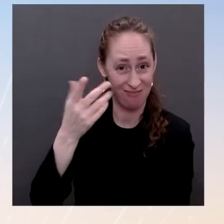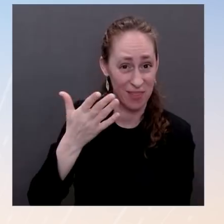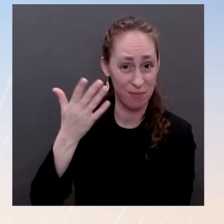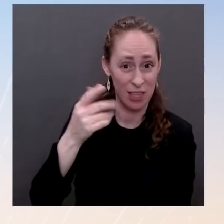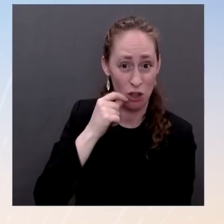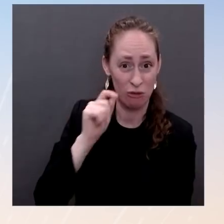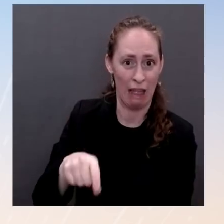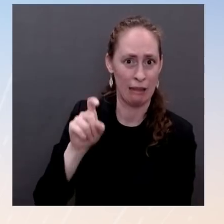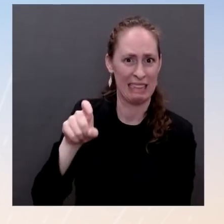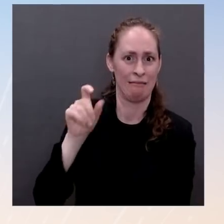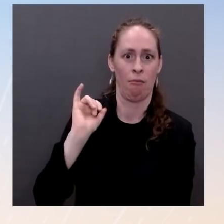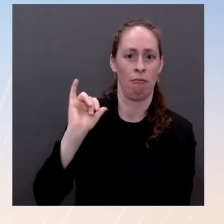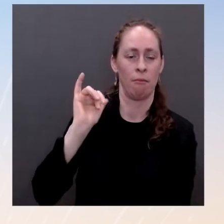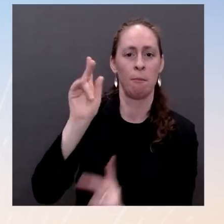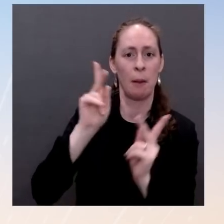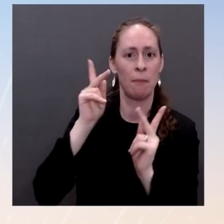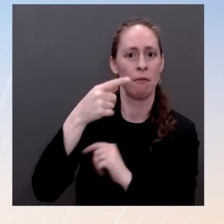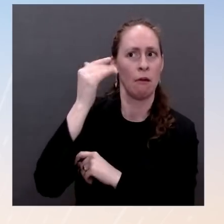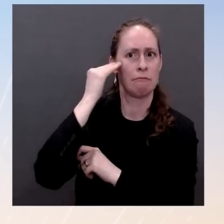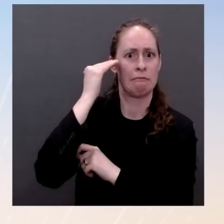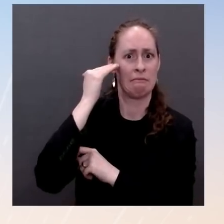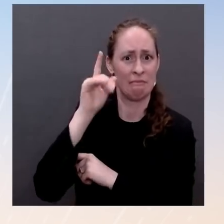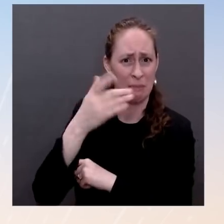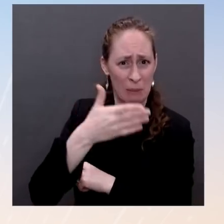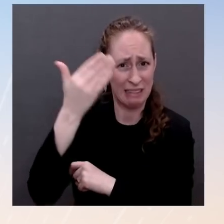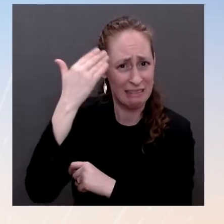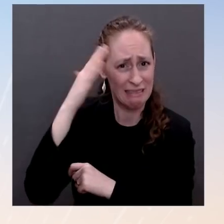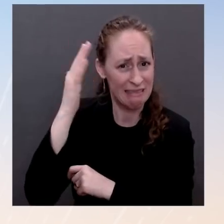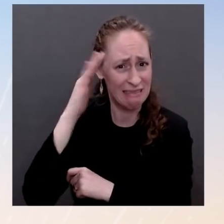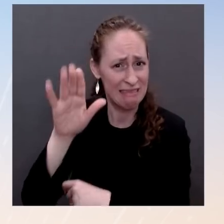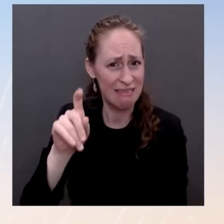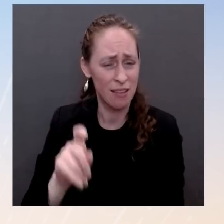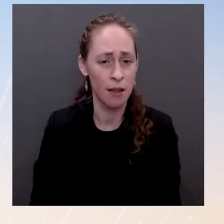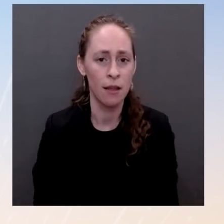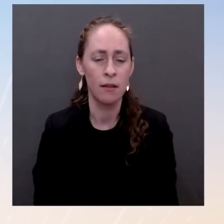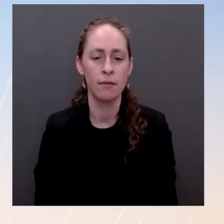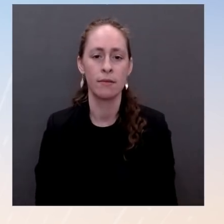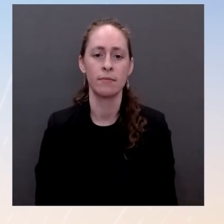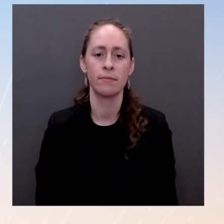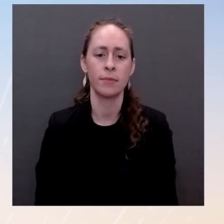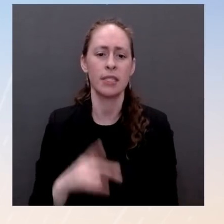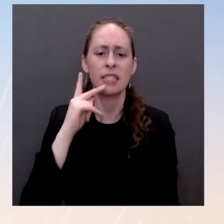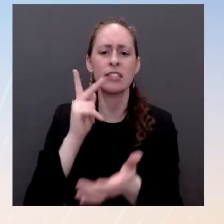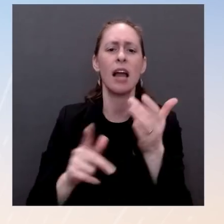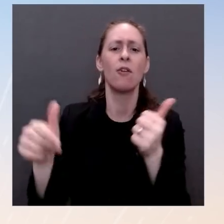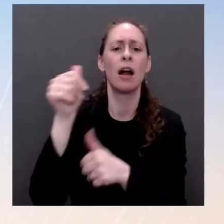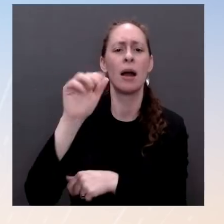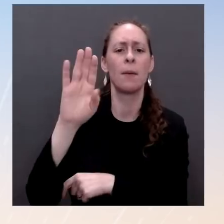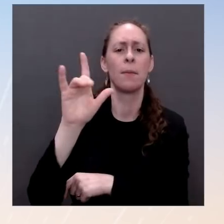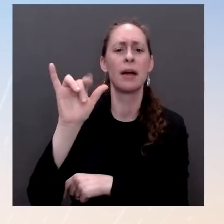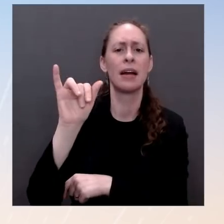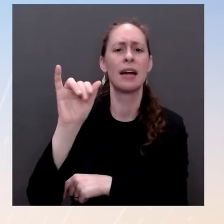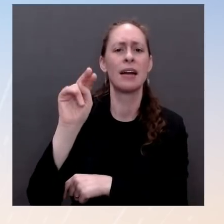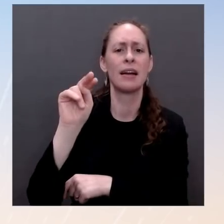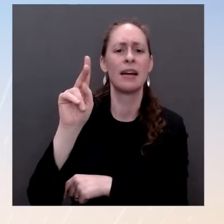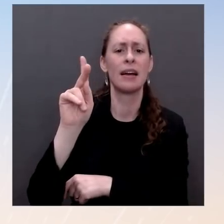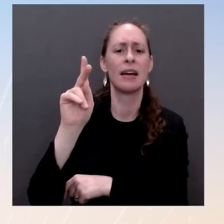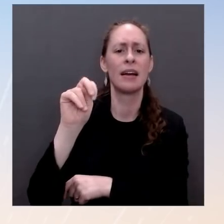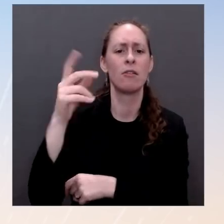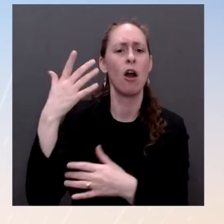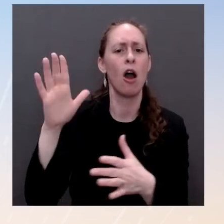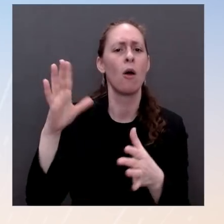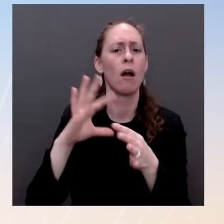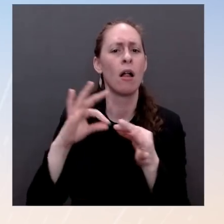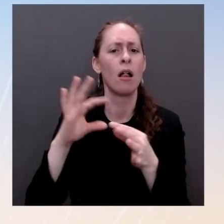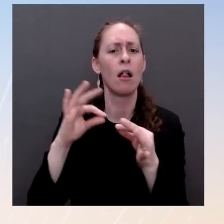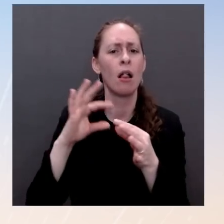believe it was yesterday, about additional assistance. Let me just see if I have any more details on it in here, and if not, I will get that to you shortly after